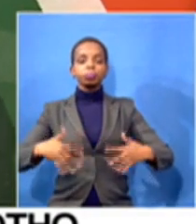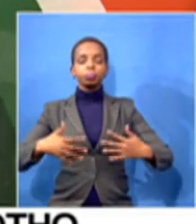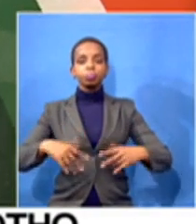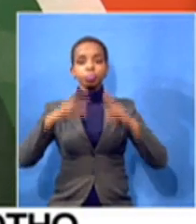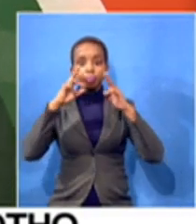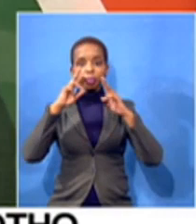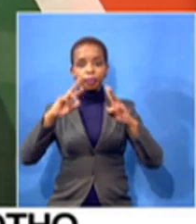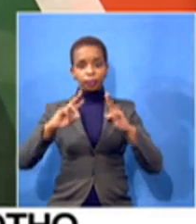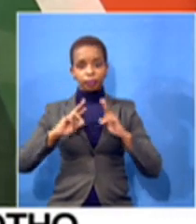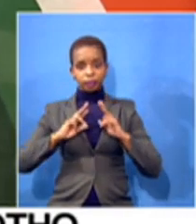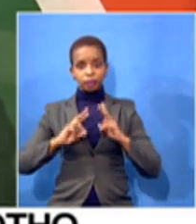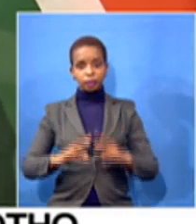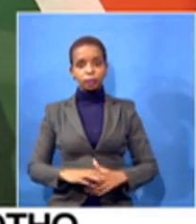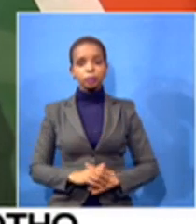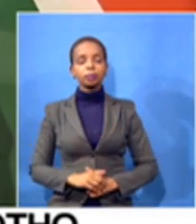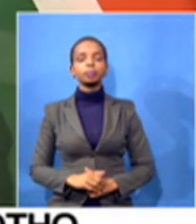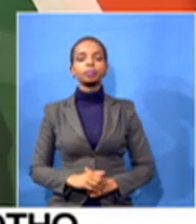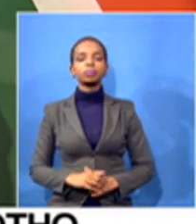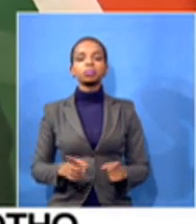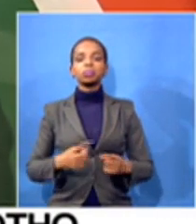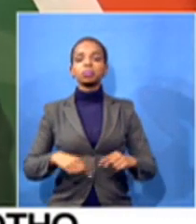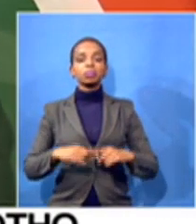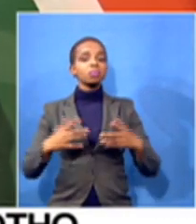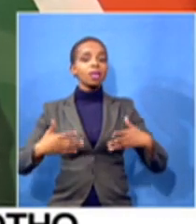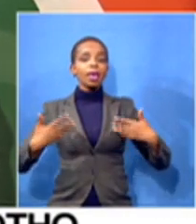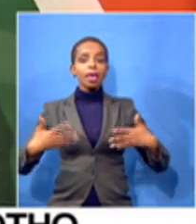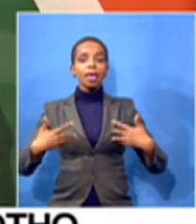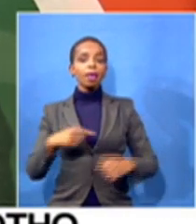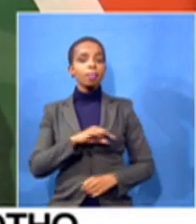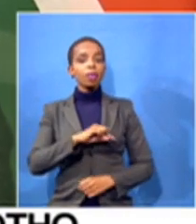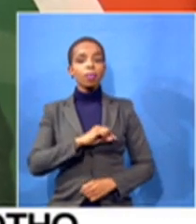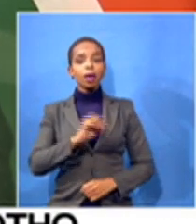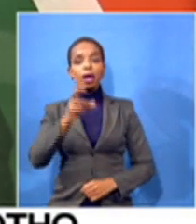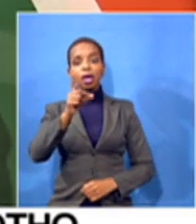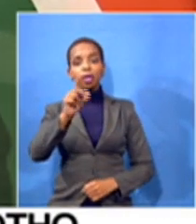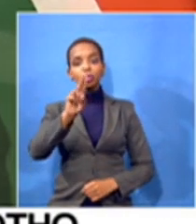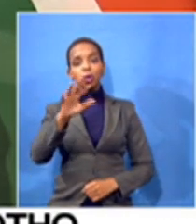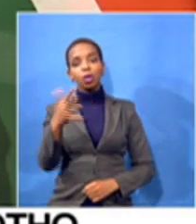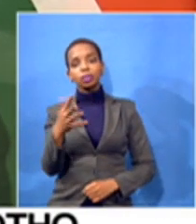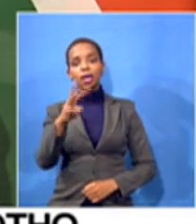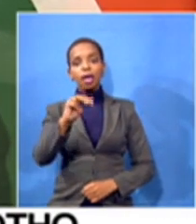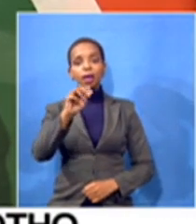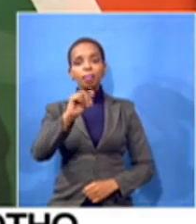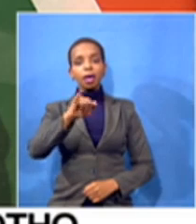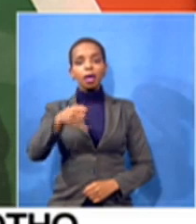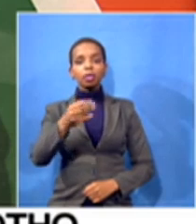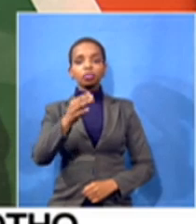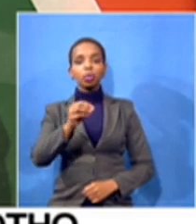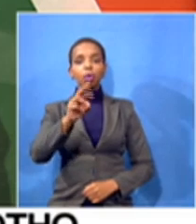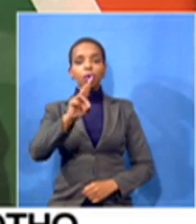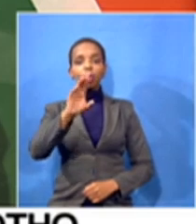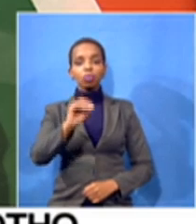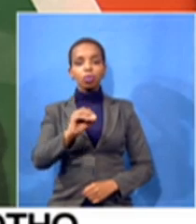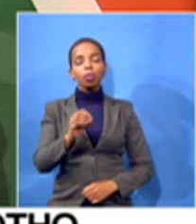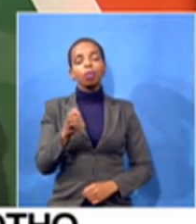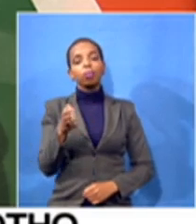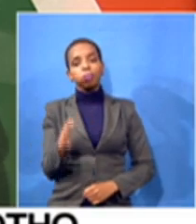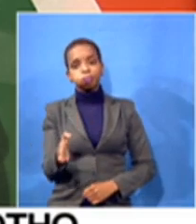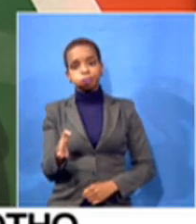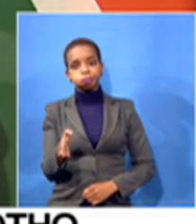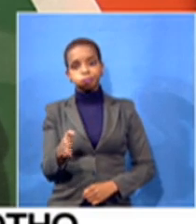to receive Dr. Majoro and also congratulate him for having